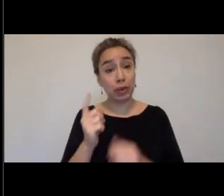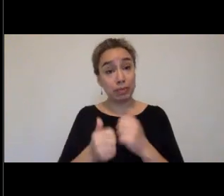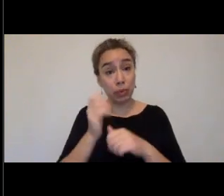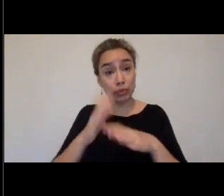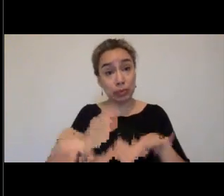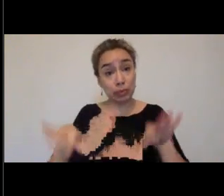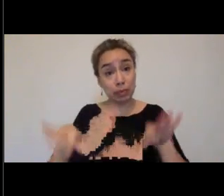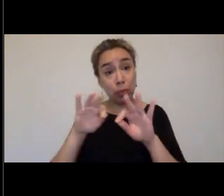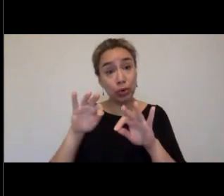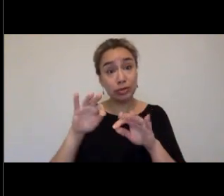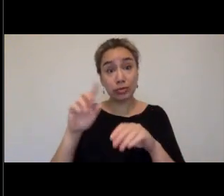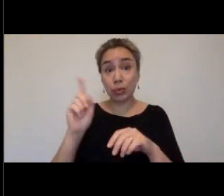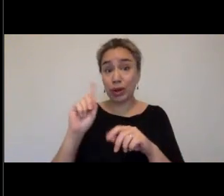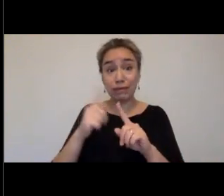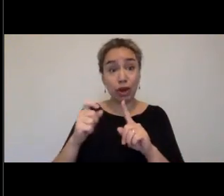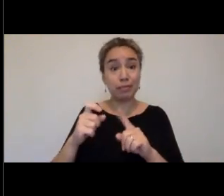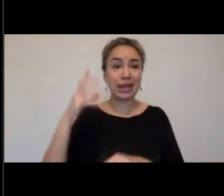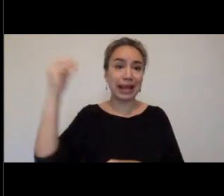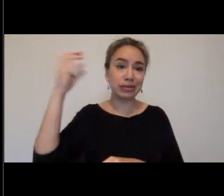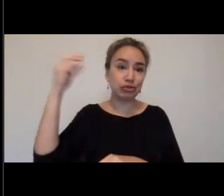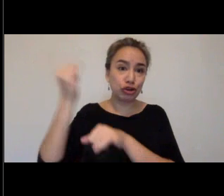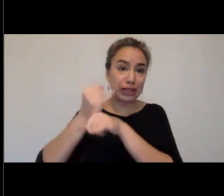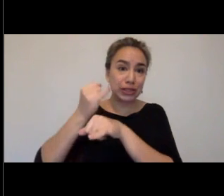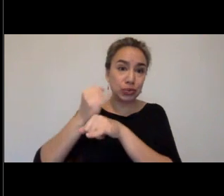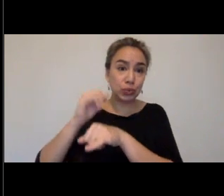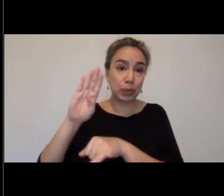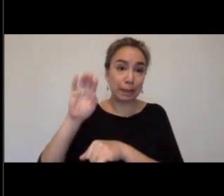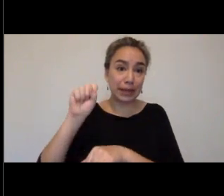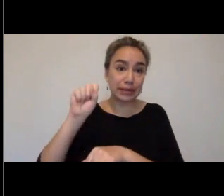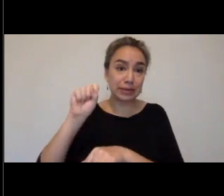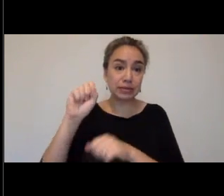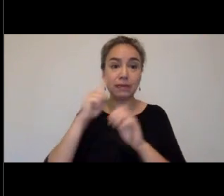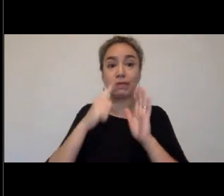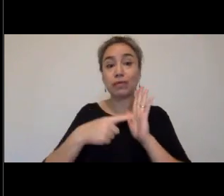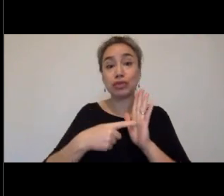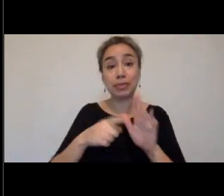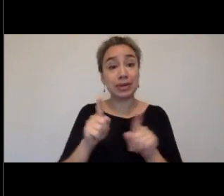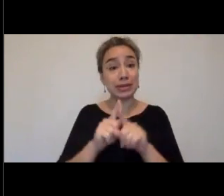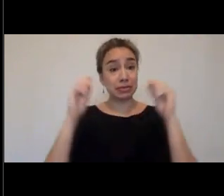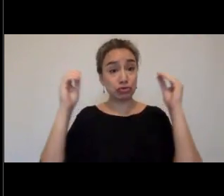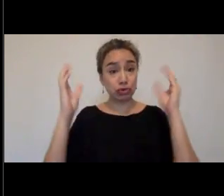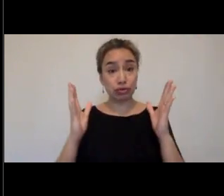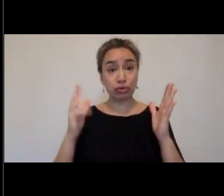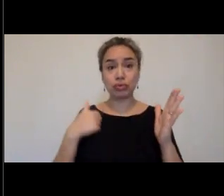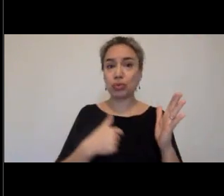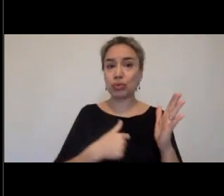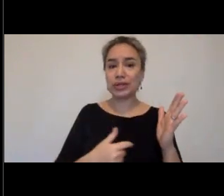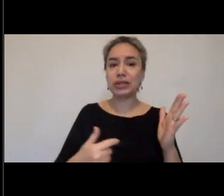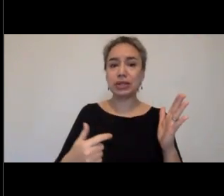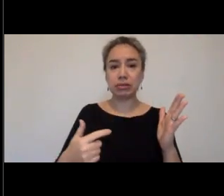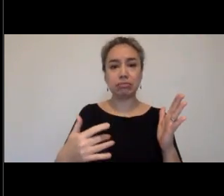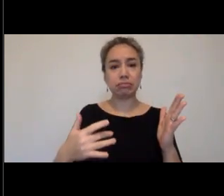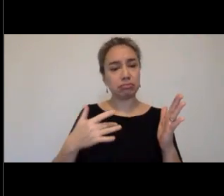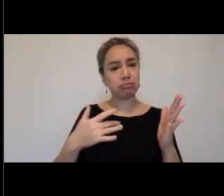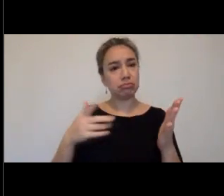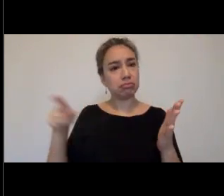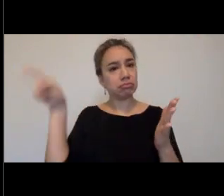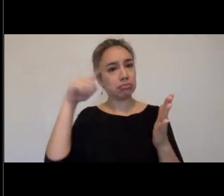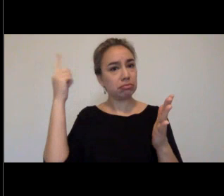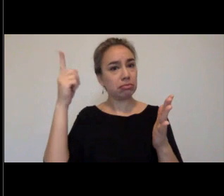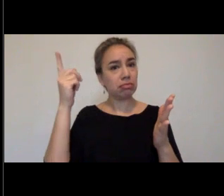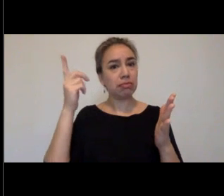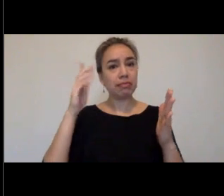is external institutional bias. So for example, as instructors, we're typically expected to promote